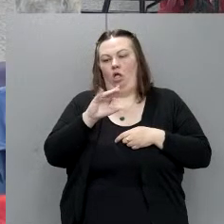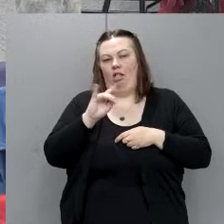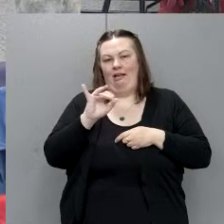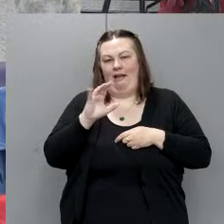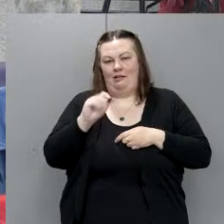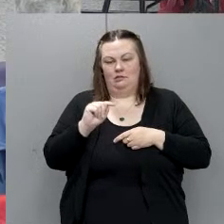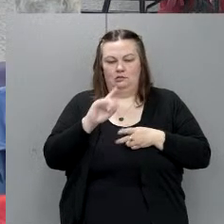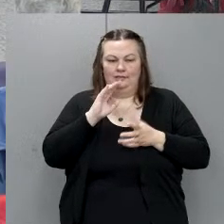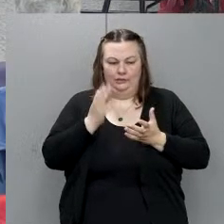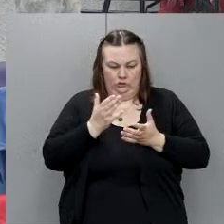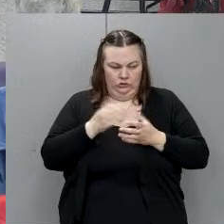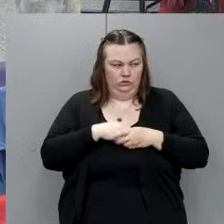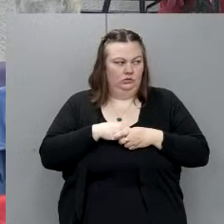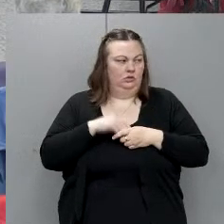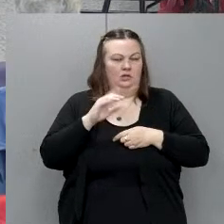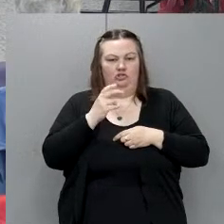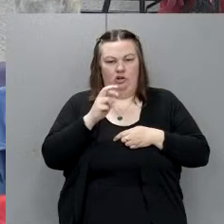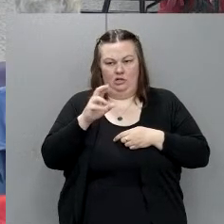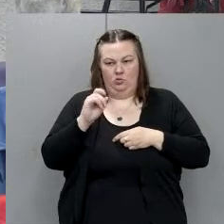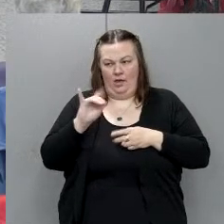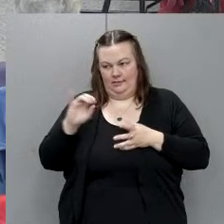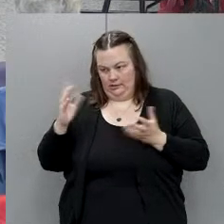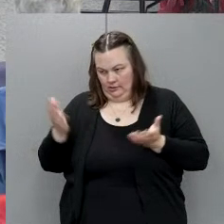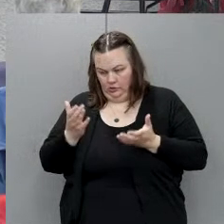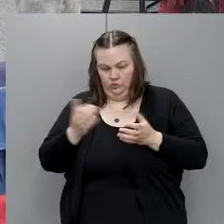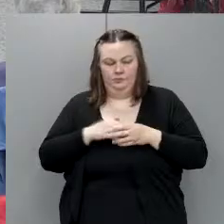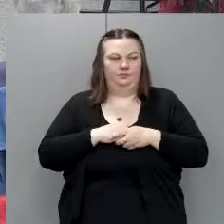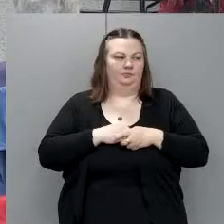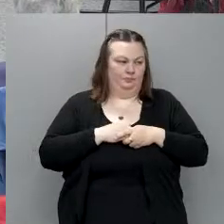Here. Chair Swanson. Here.